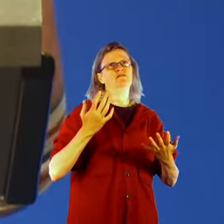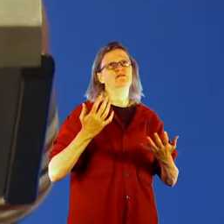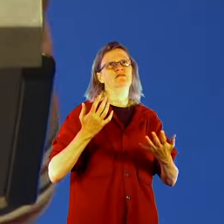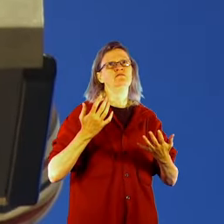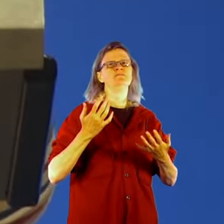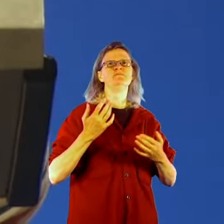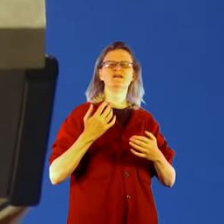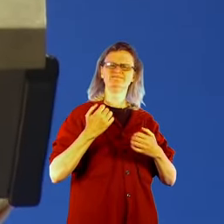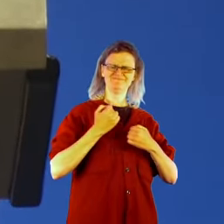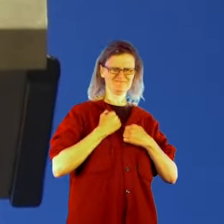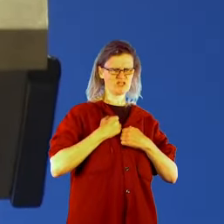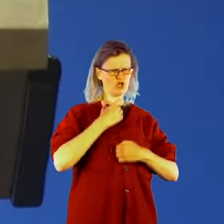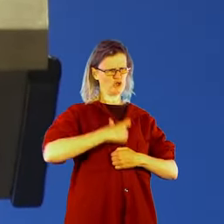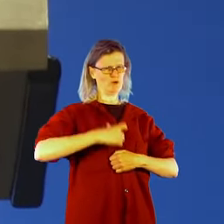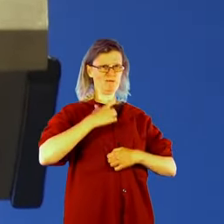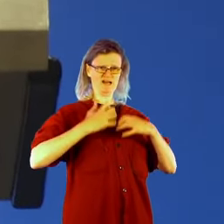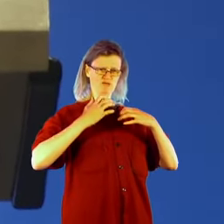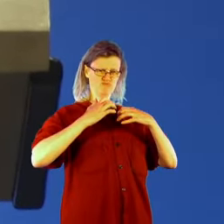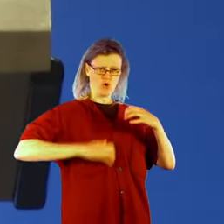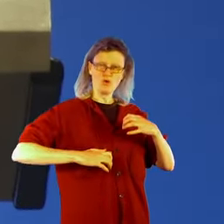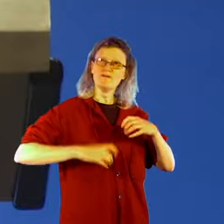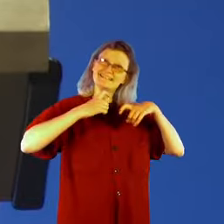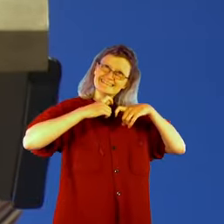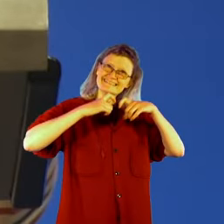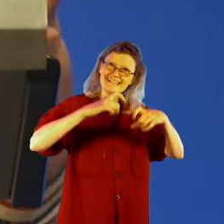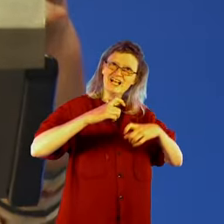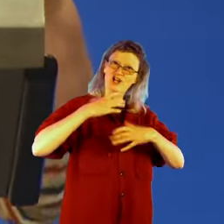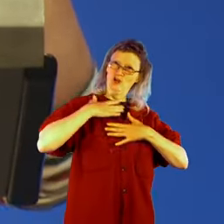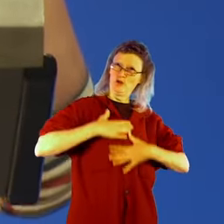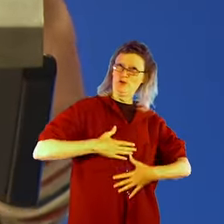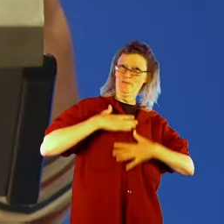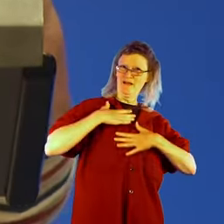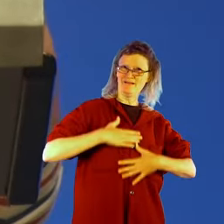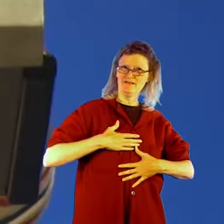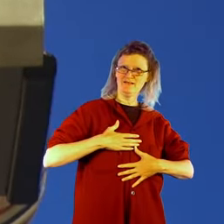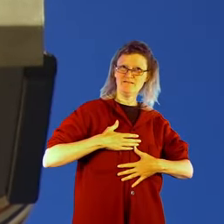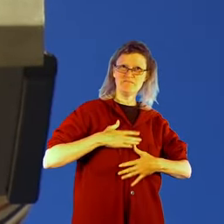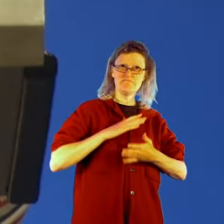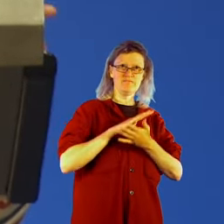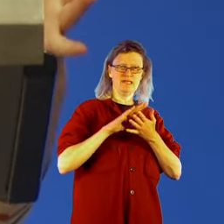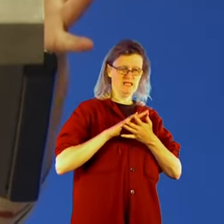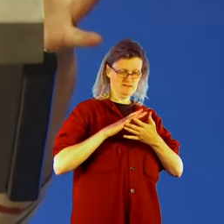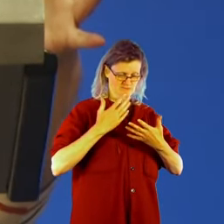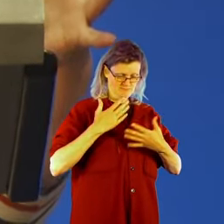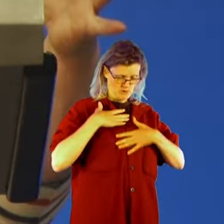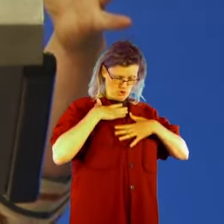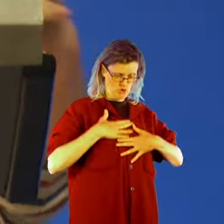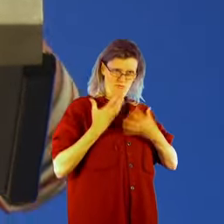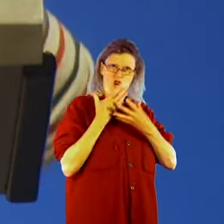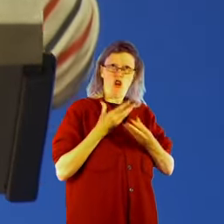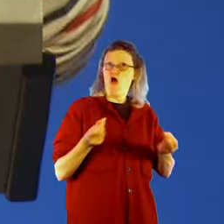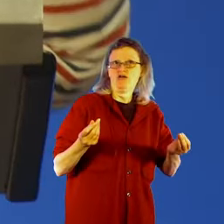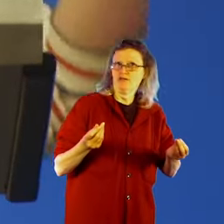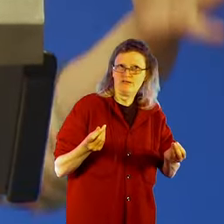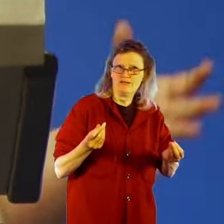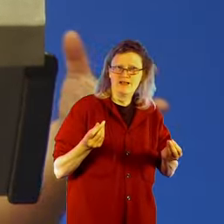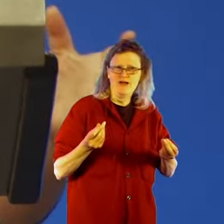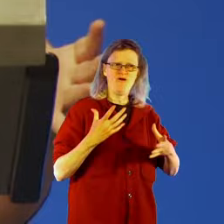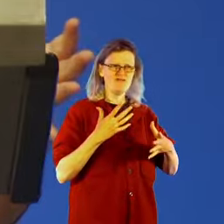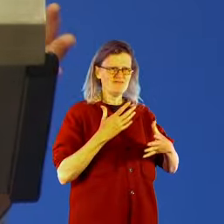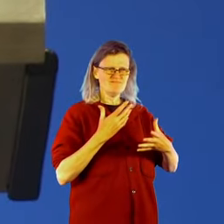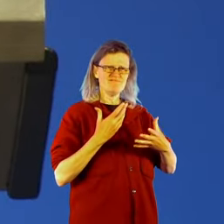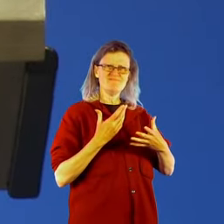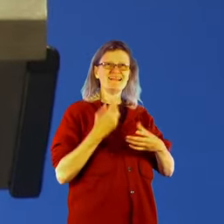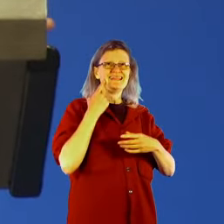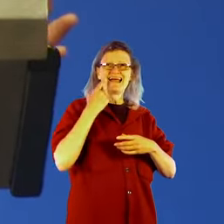of course, our broken humanity is still humanity. We haven't lost our humanity entirely. All the things we talked